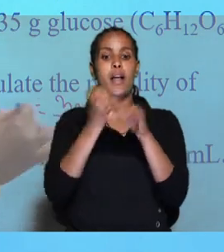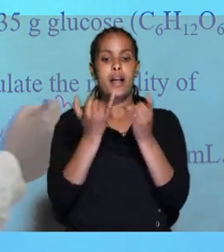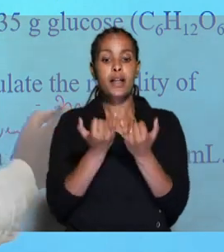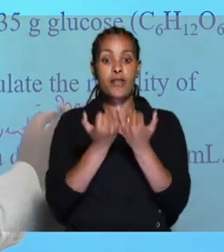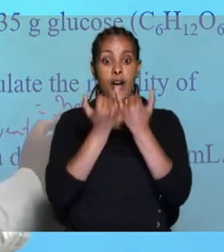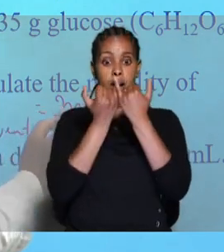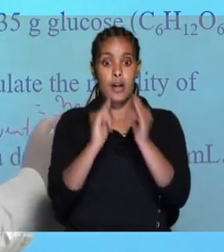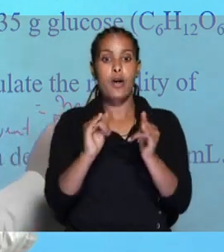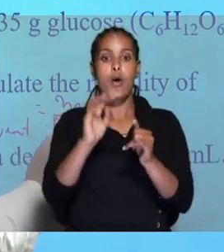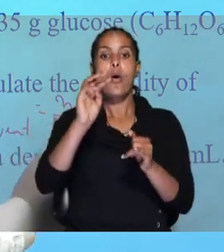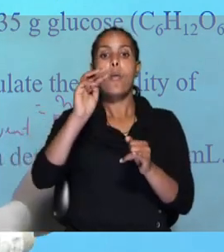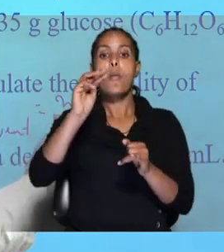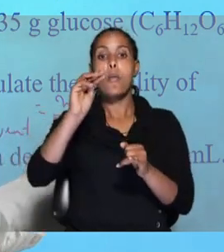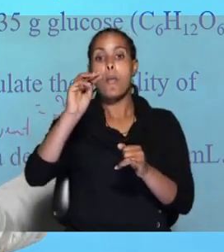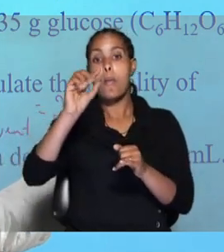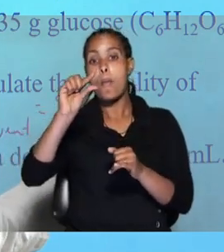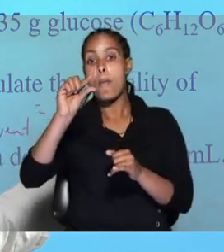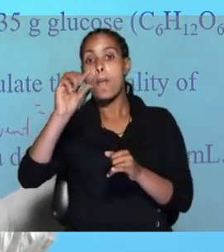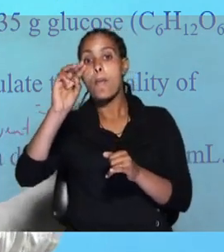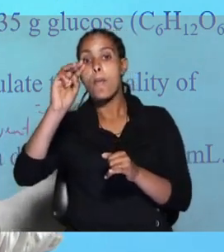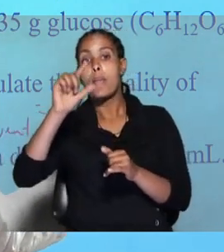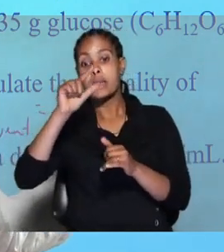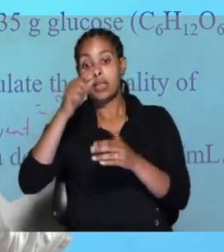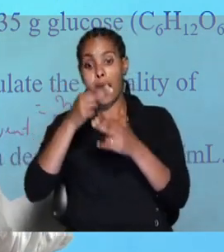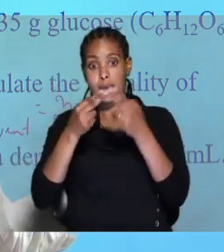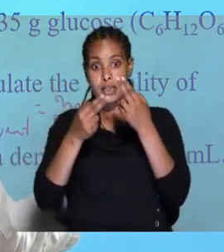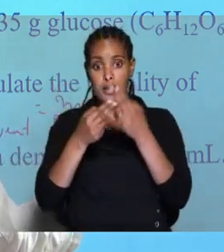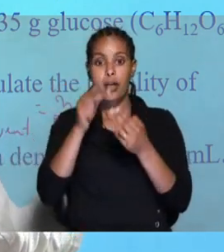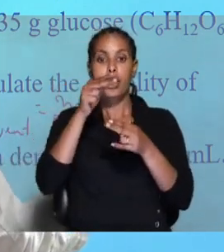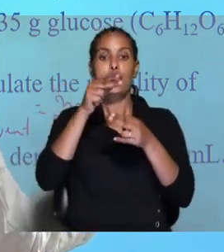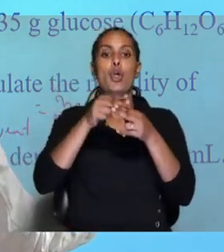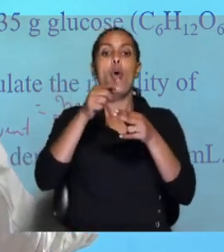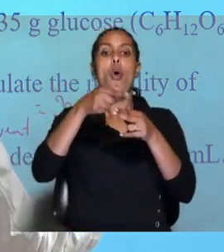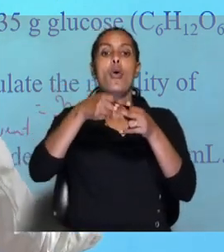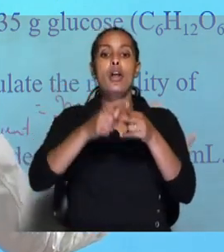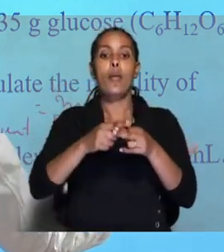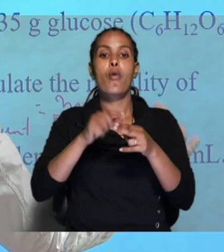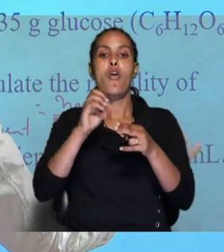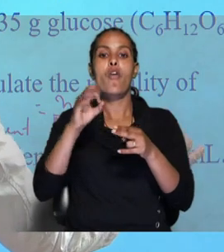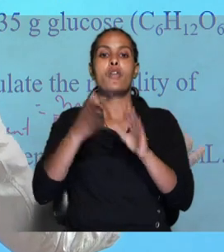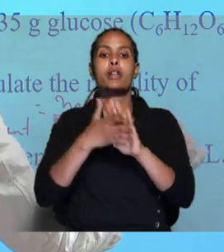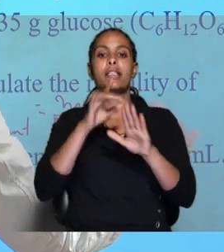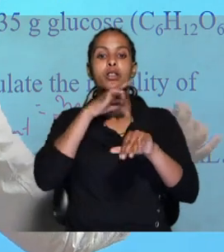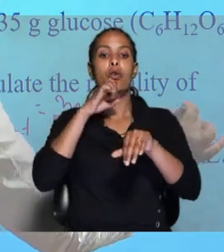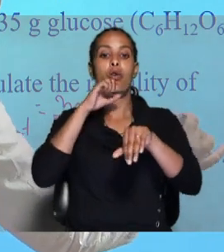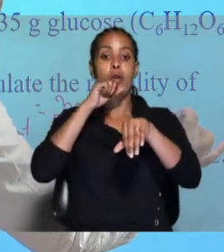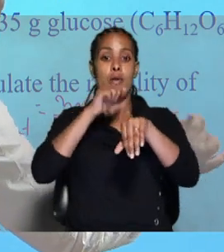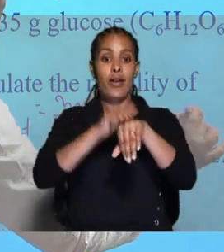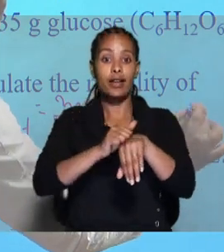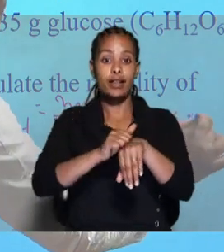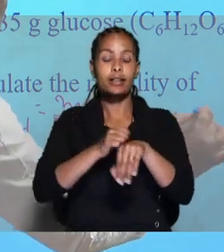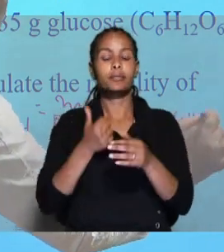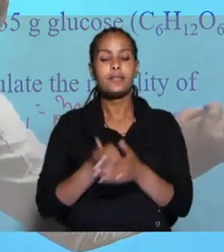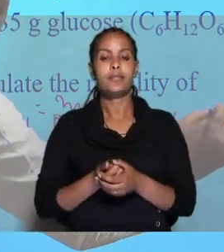divided by molar mass of the solute times kilogram of the solvent,